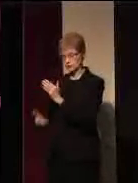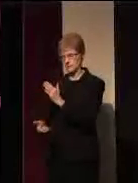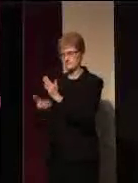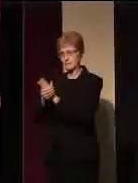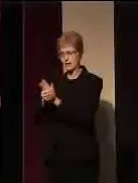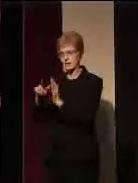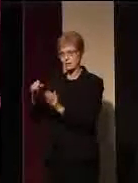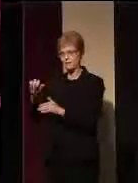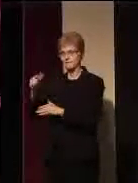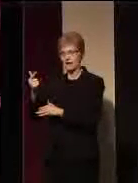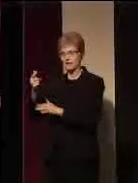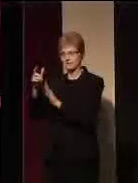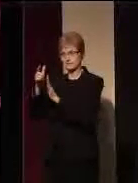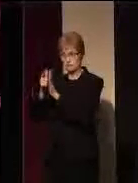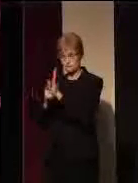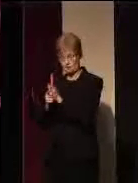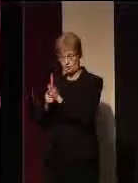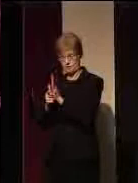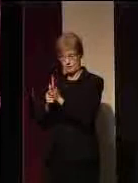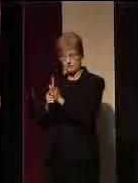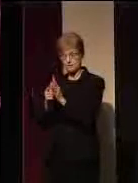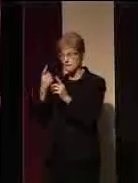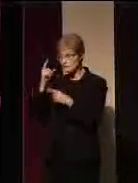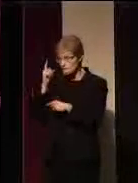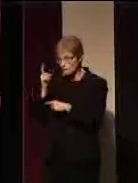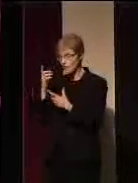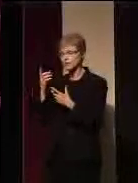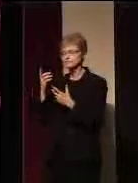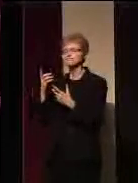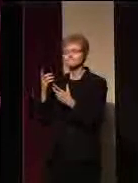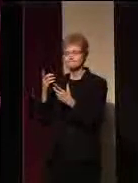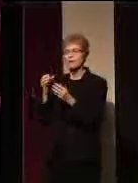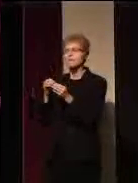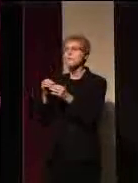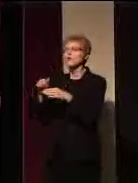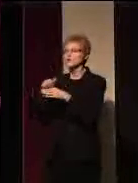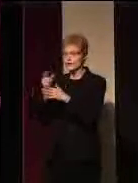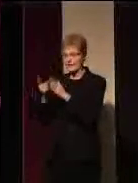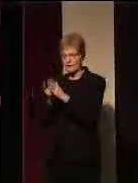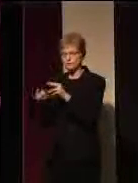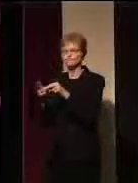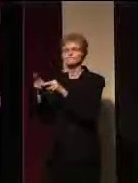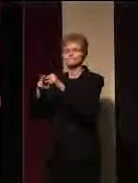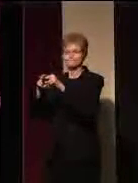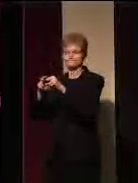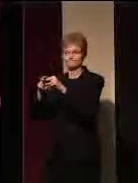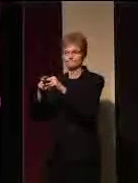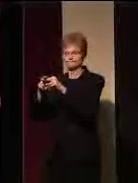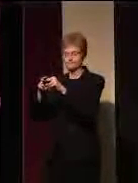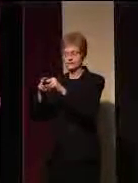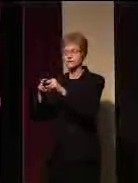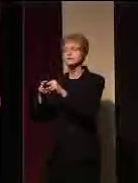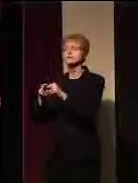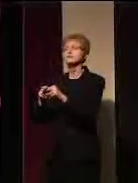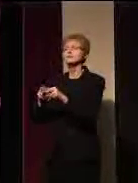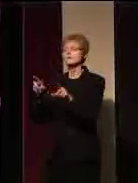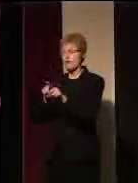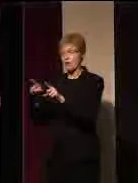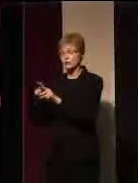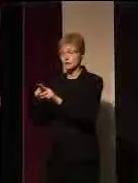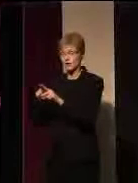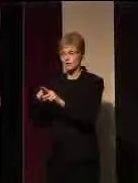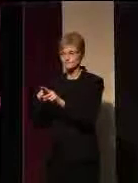profiling statute to vastly increase the number of training hours, to mandate the creation of,